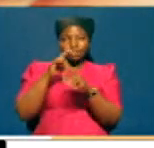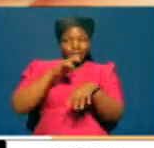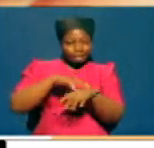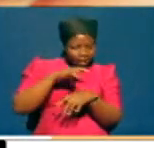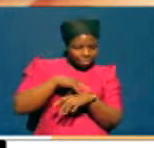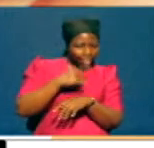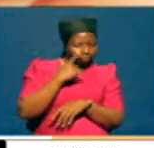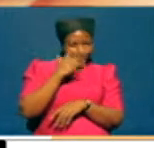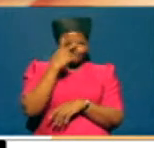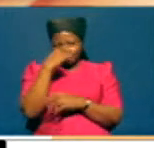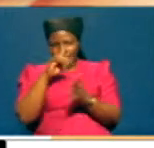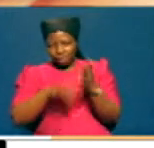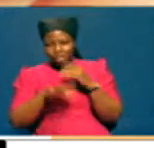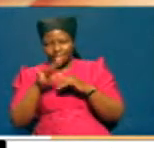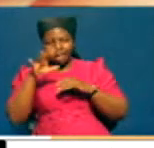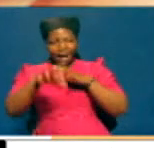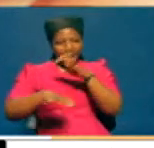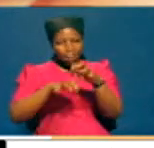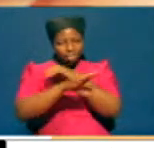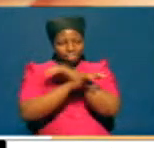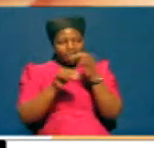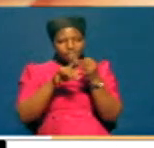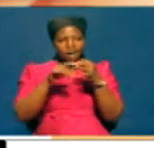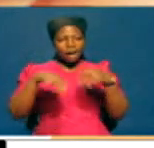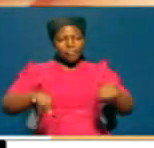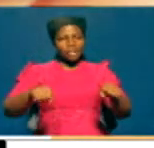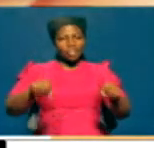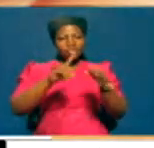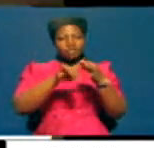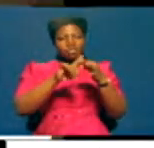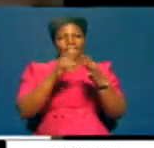and motorcycles and documents they had touched.